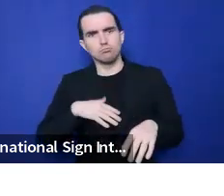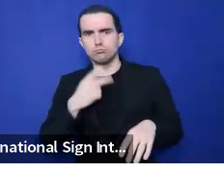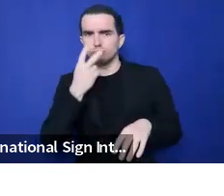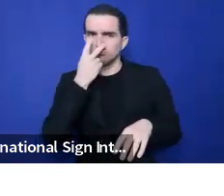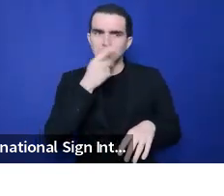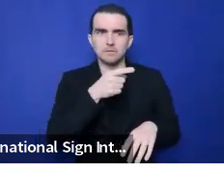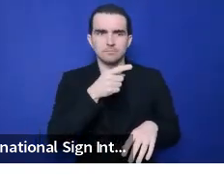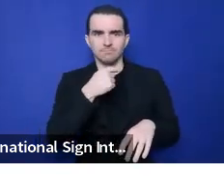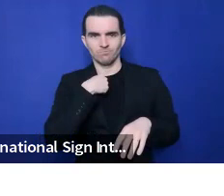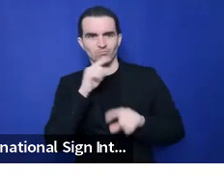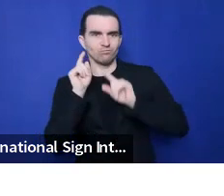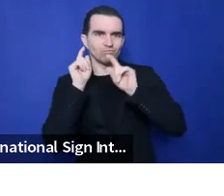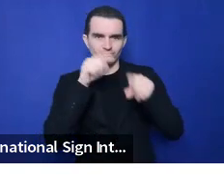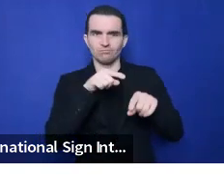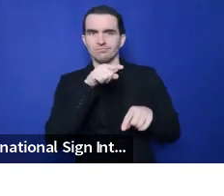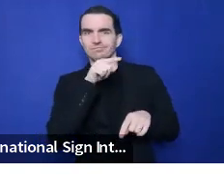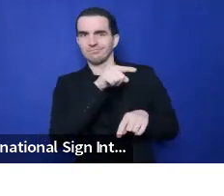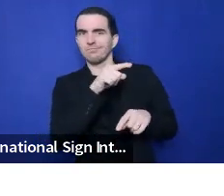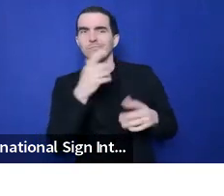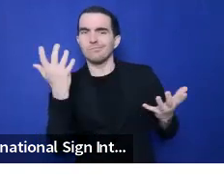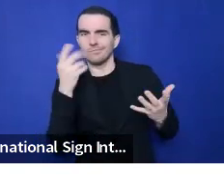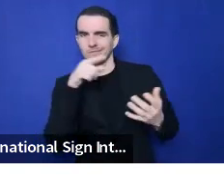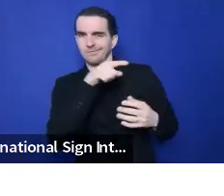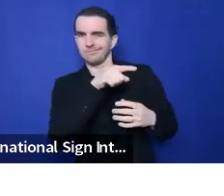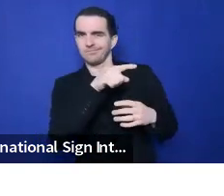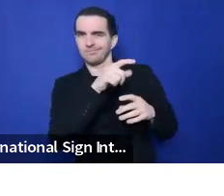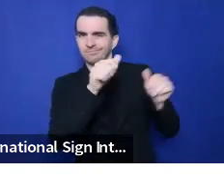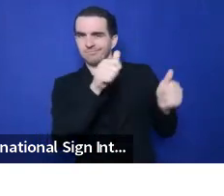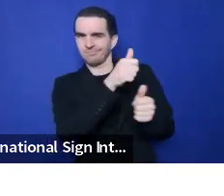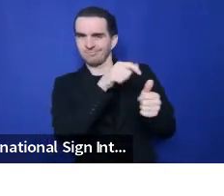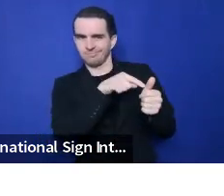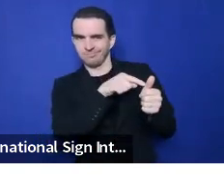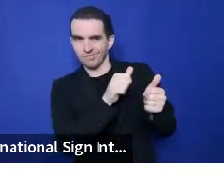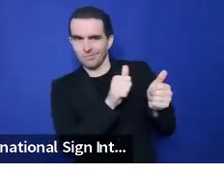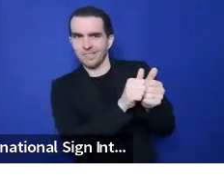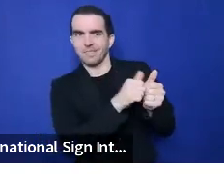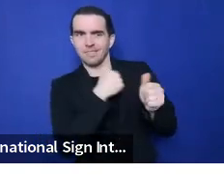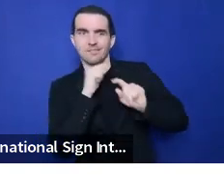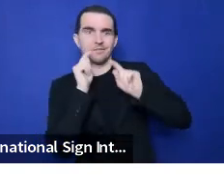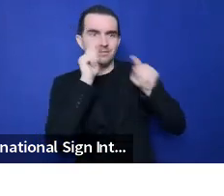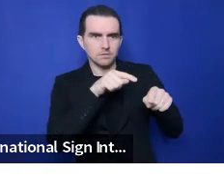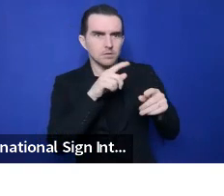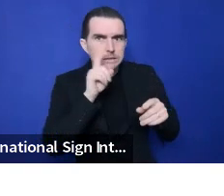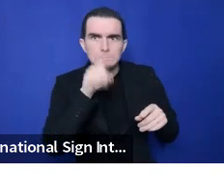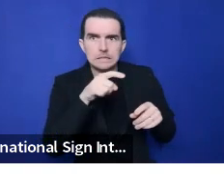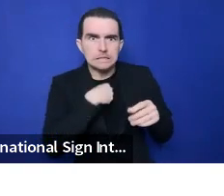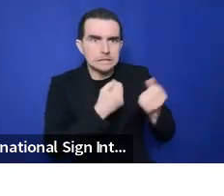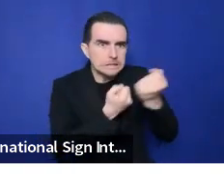urgent reasons. She was sitting in the position I've indicated with an arrow. You can imagine, firstly, that it would be very